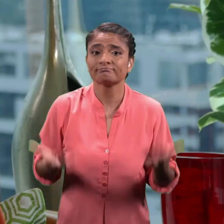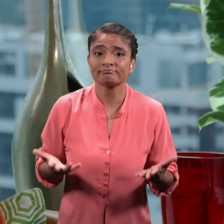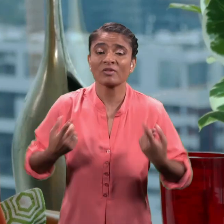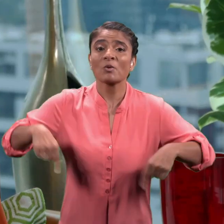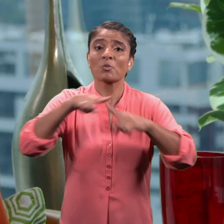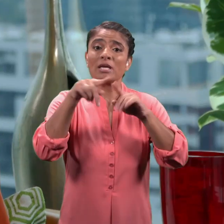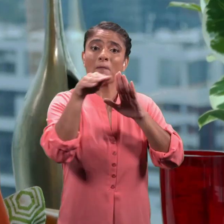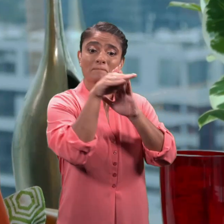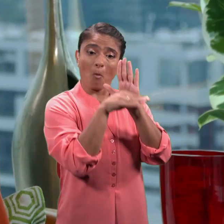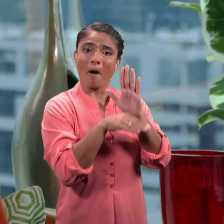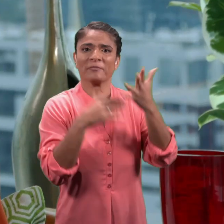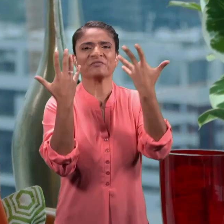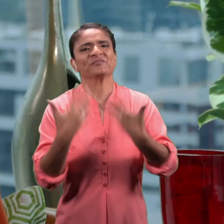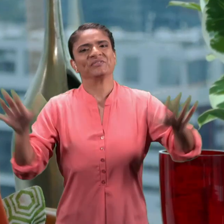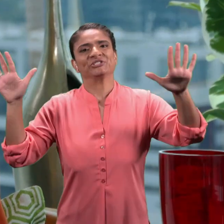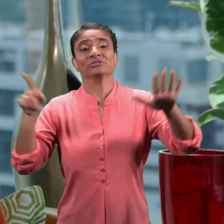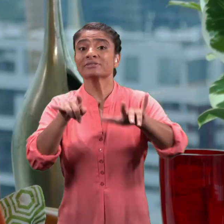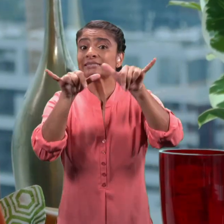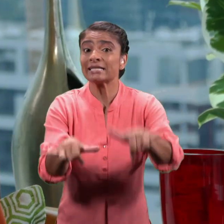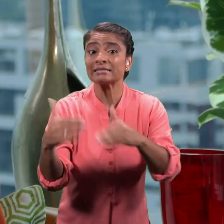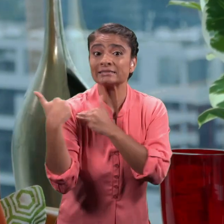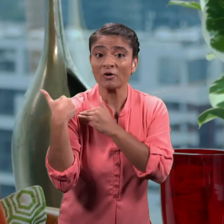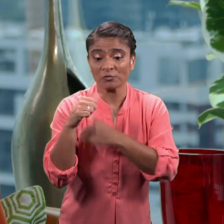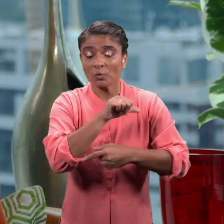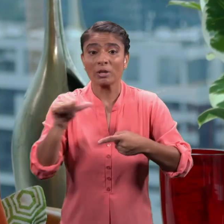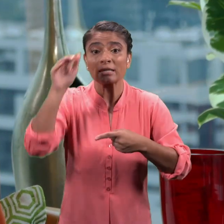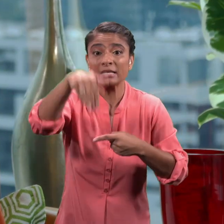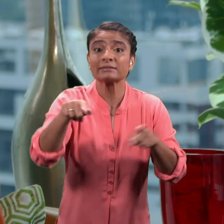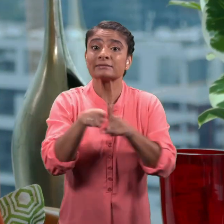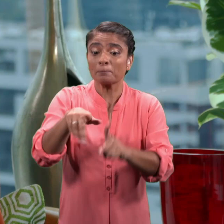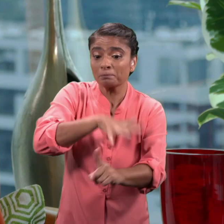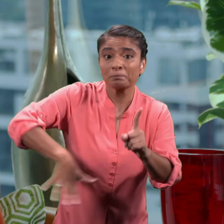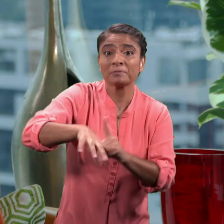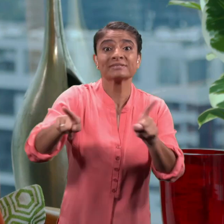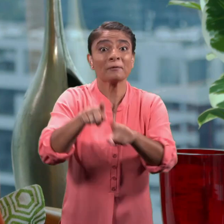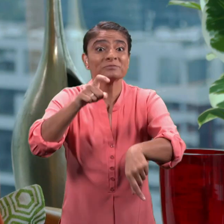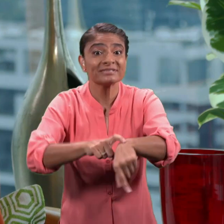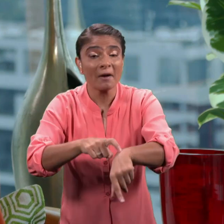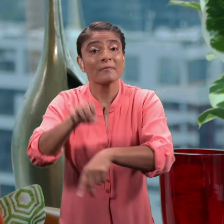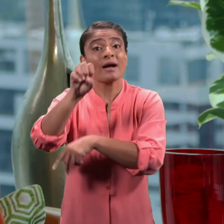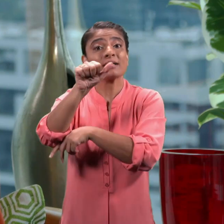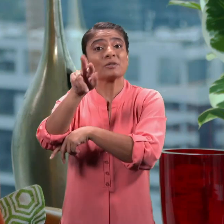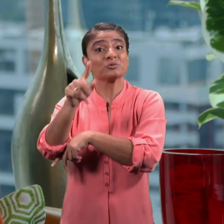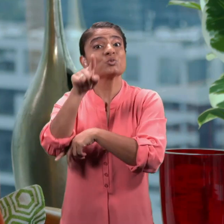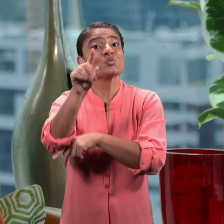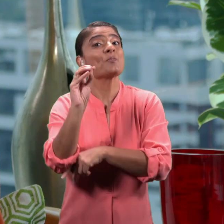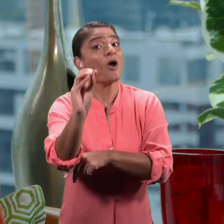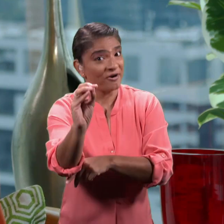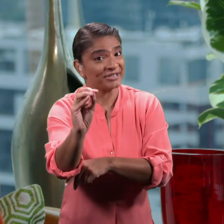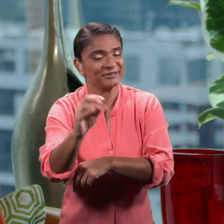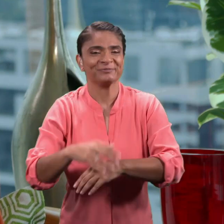En so het ons aan die einde gekom van ons program vandag. Bly veilig. Tot volgende week, selfde plek, selfde tyd, only